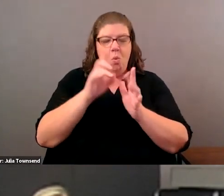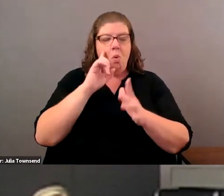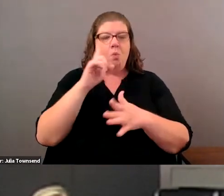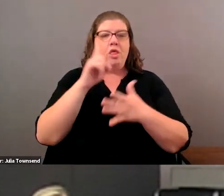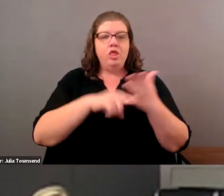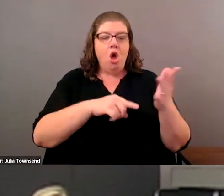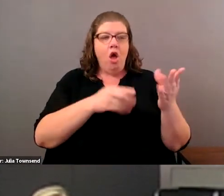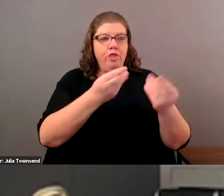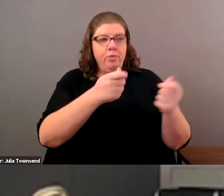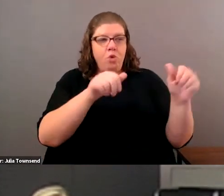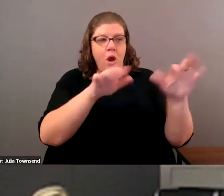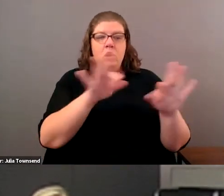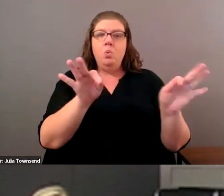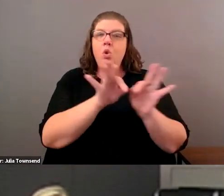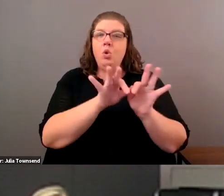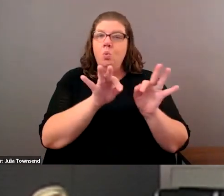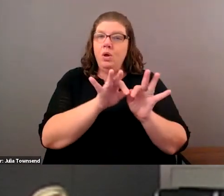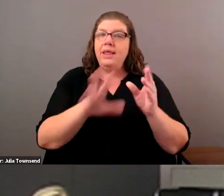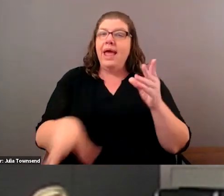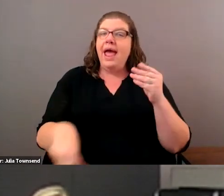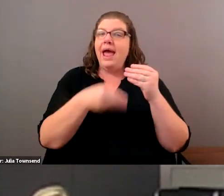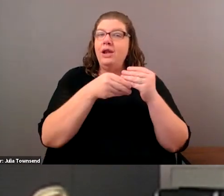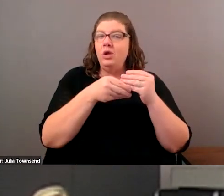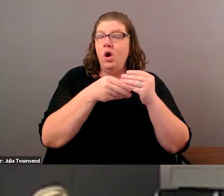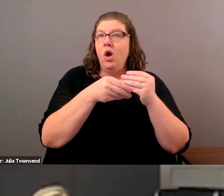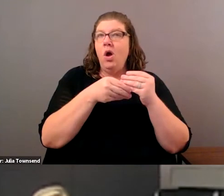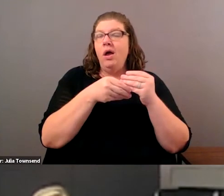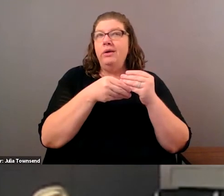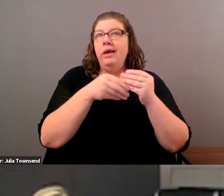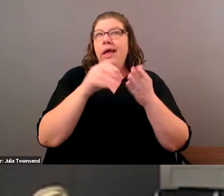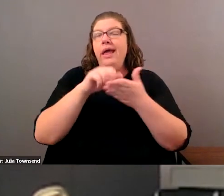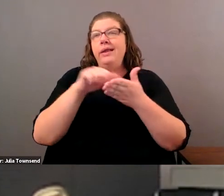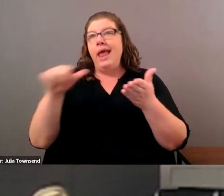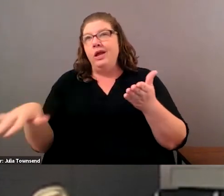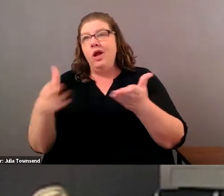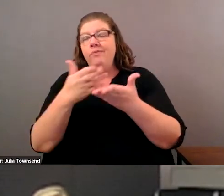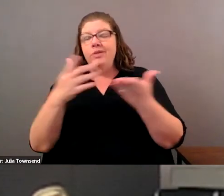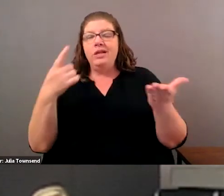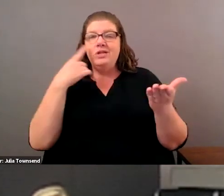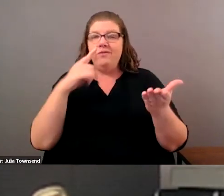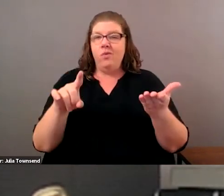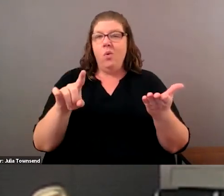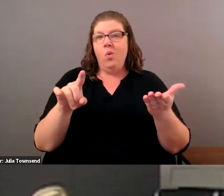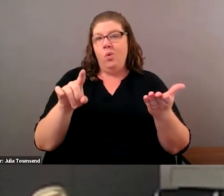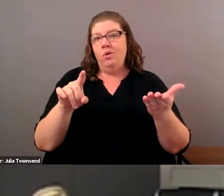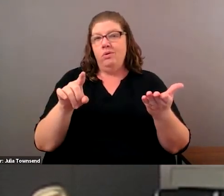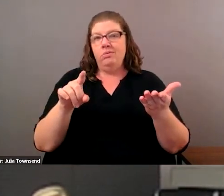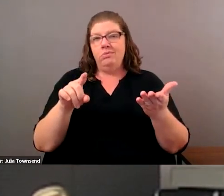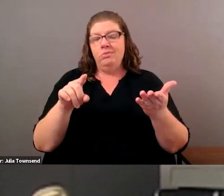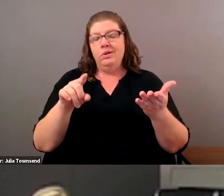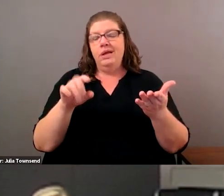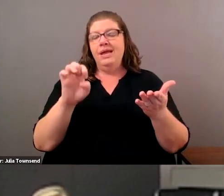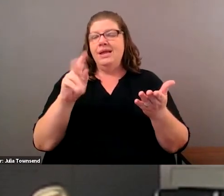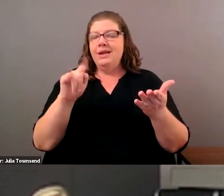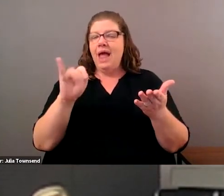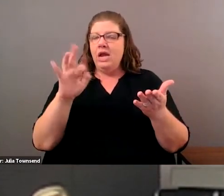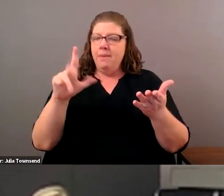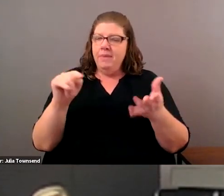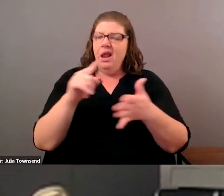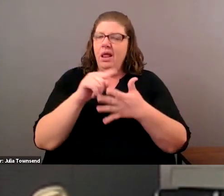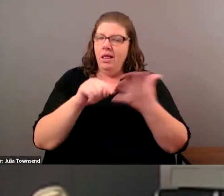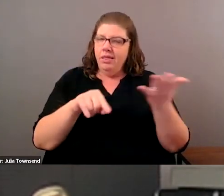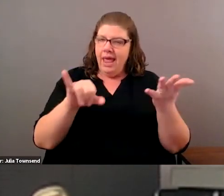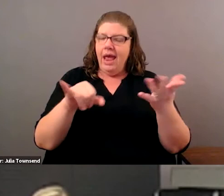was worth, with you adding on and taking off things for by the time you get to entitlement and all of that. And we made